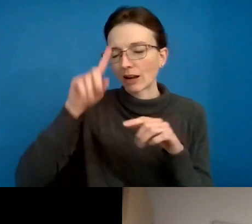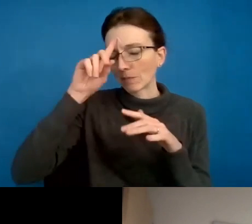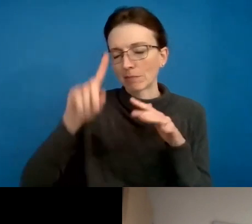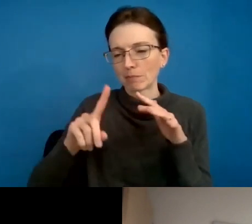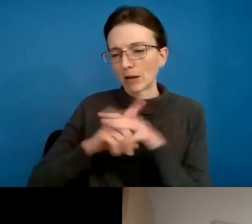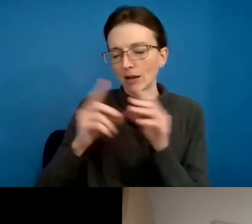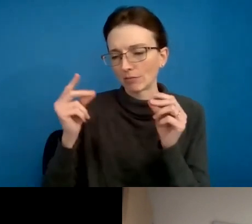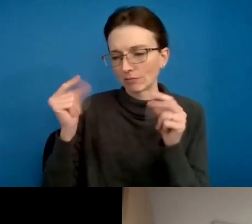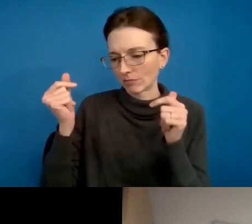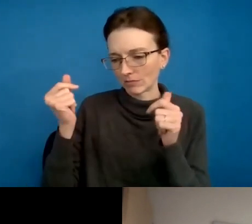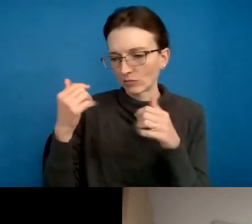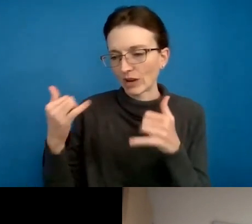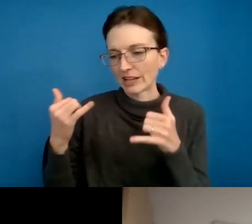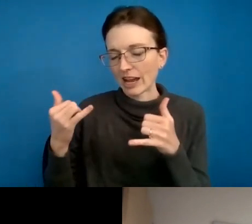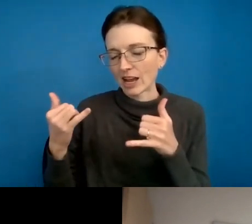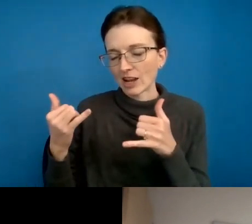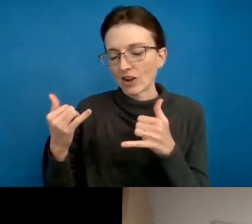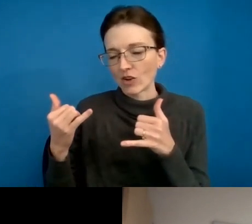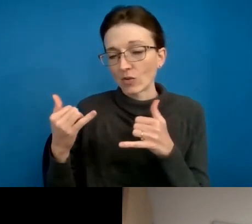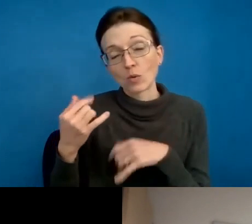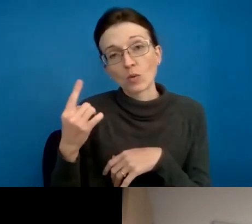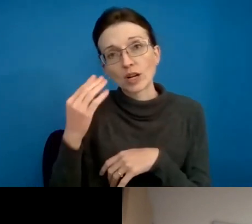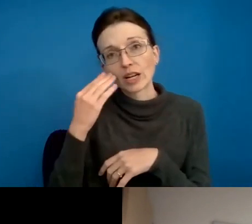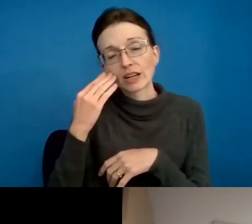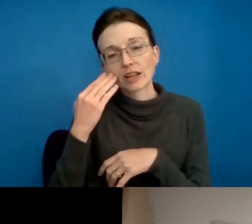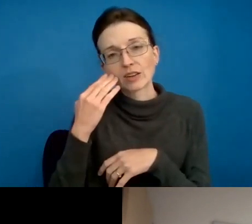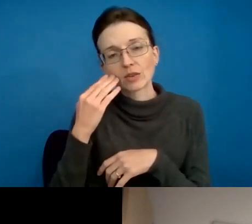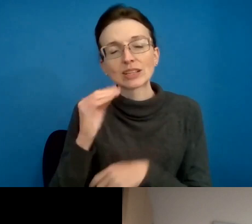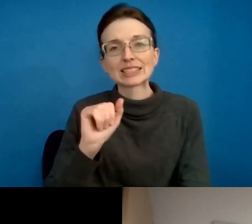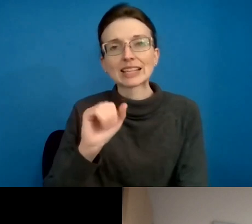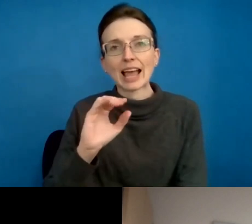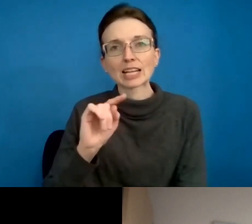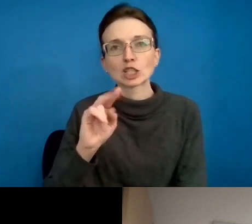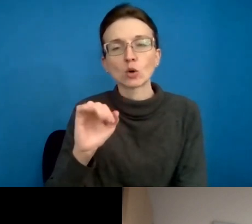head, but one that I do know of is Actually Disabled.